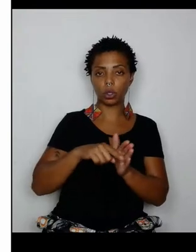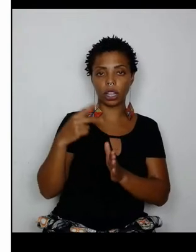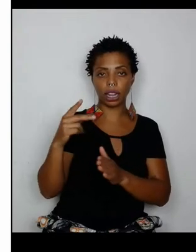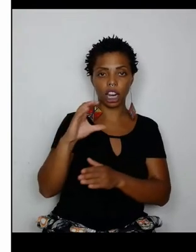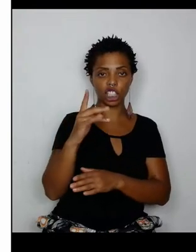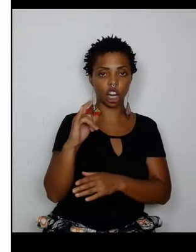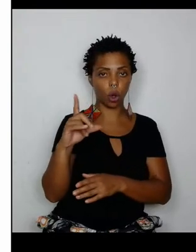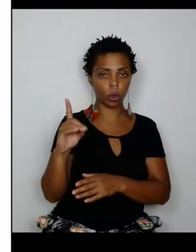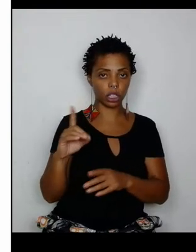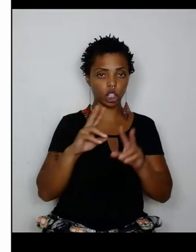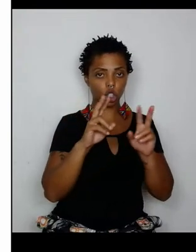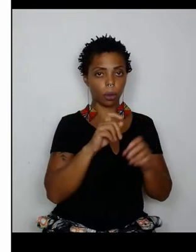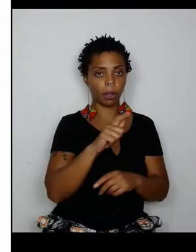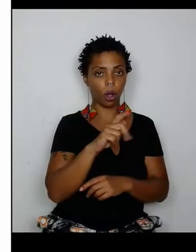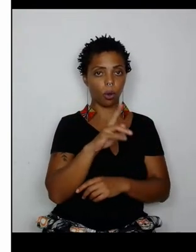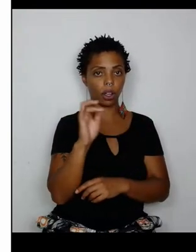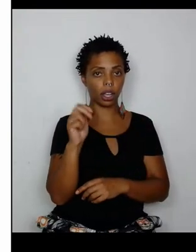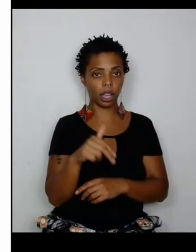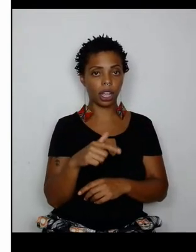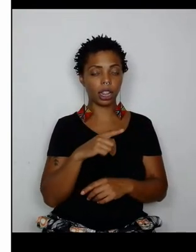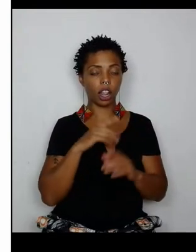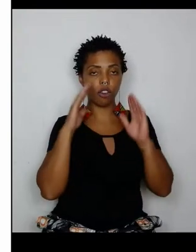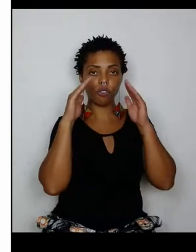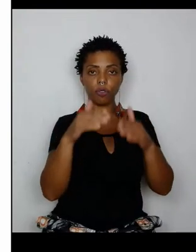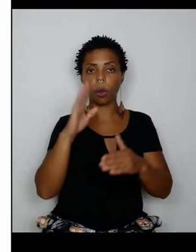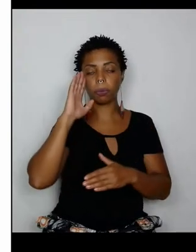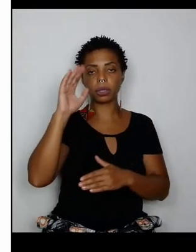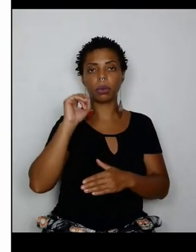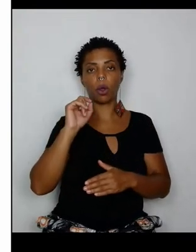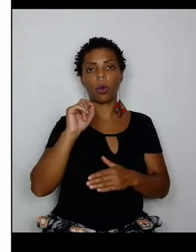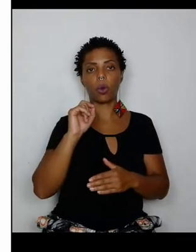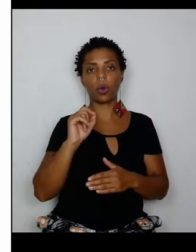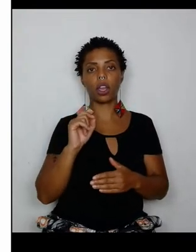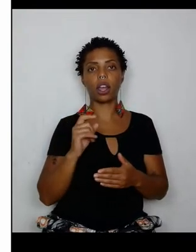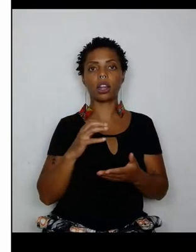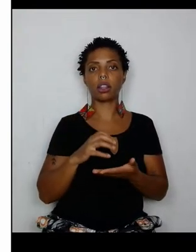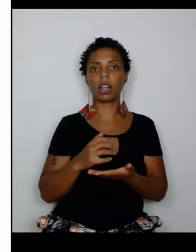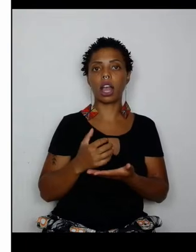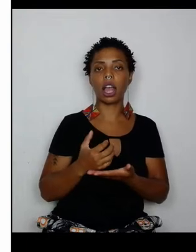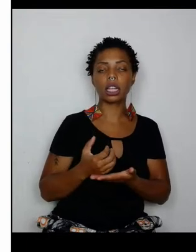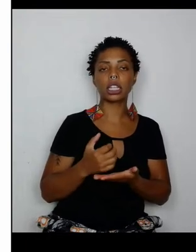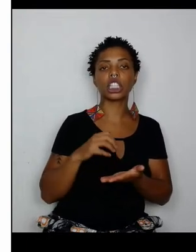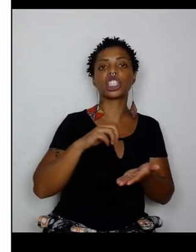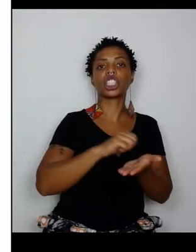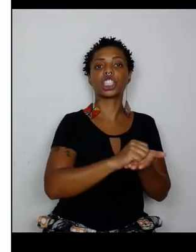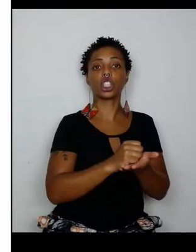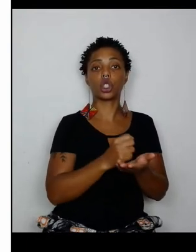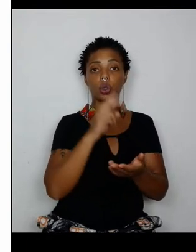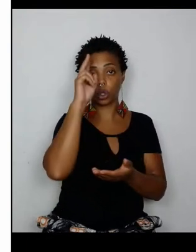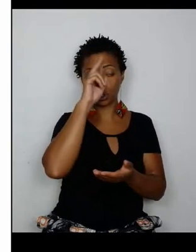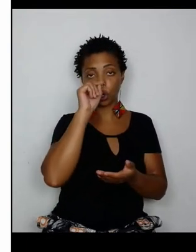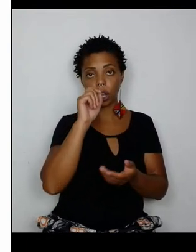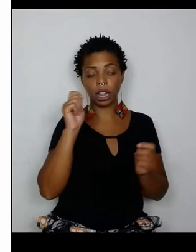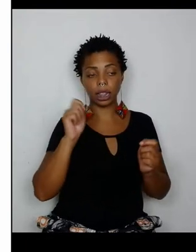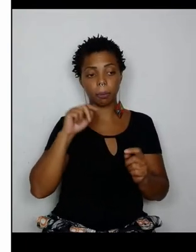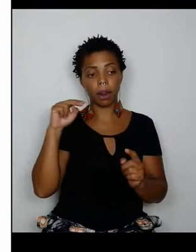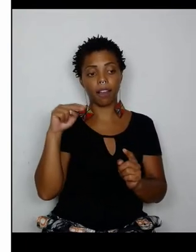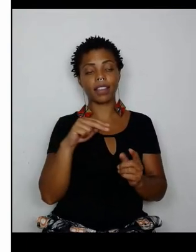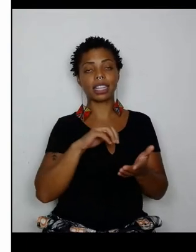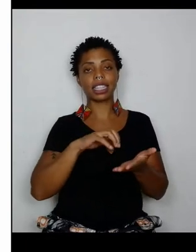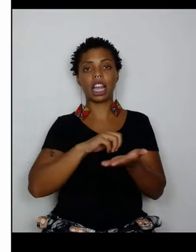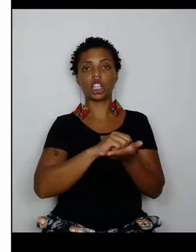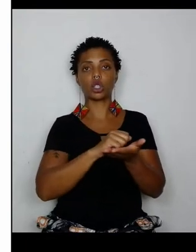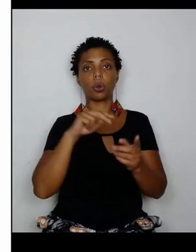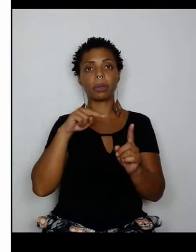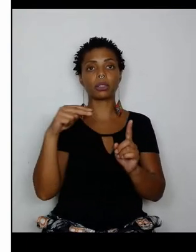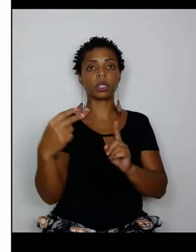ability to read this record from multiple perspectives and an engagement with archives across multiple continents and languages to provide one of